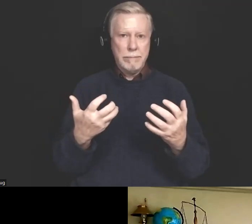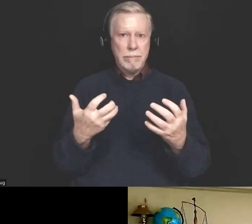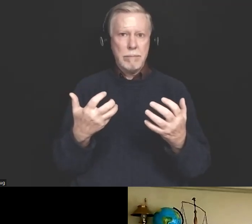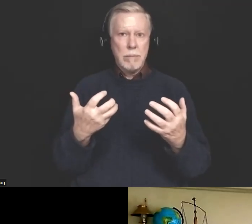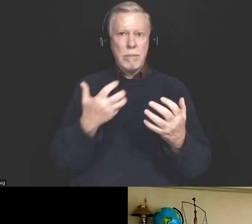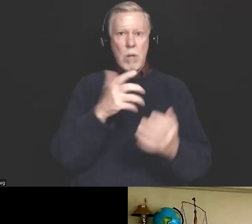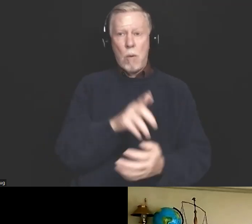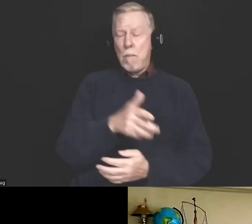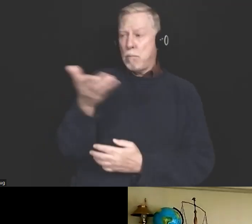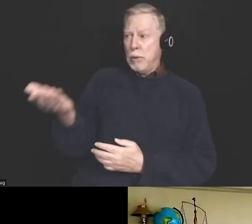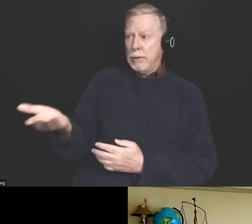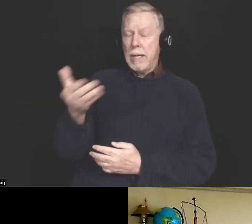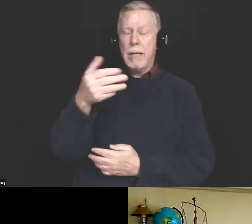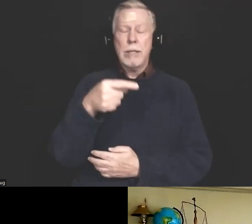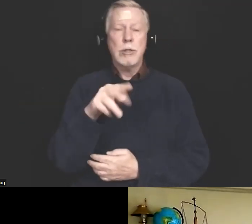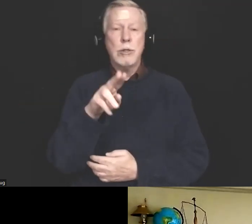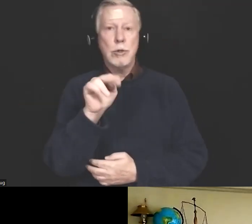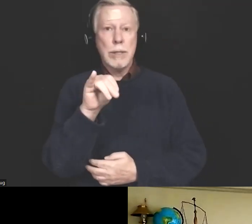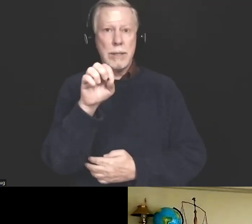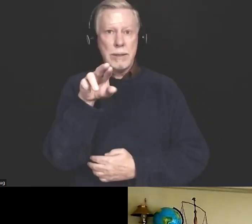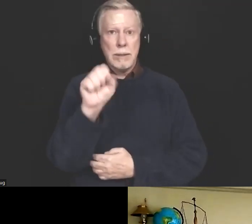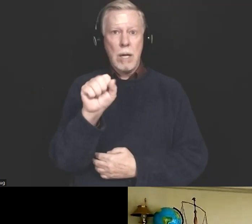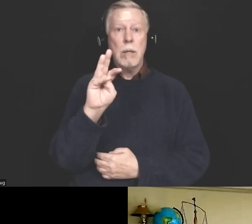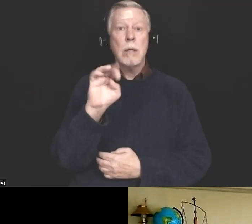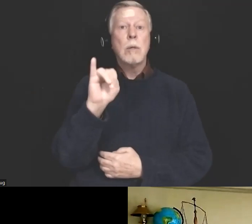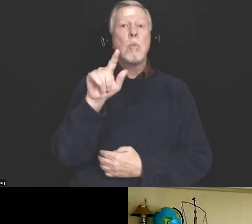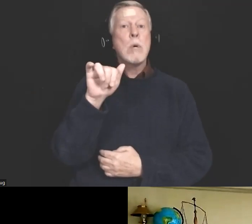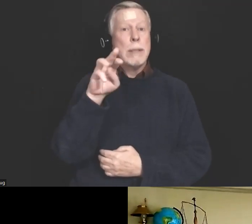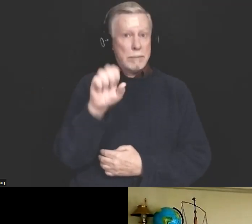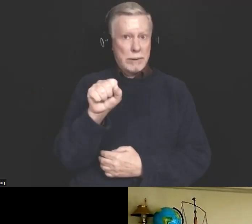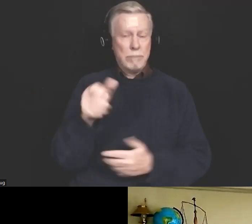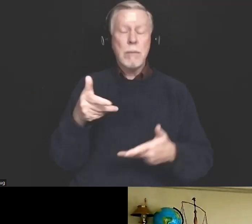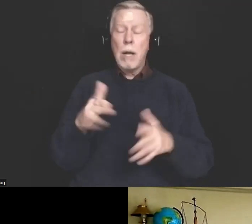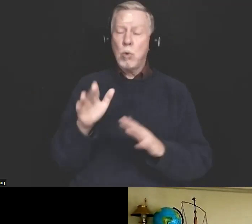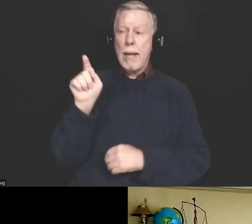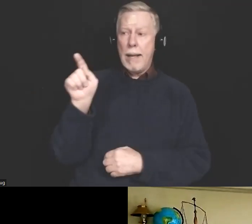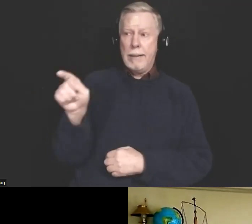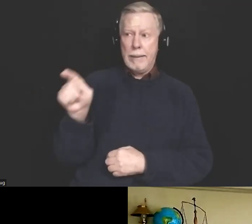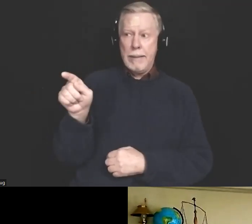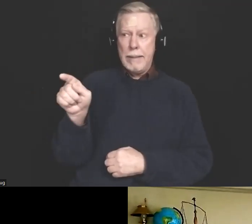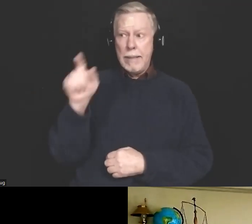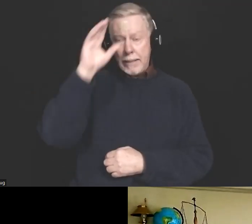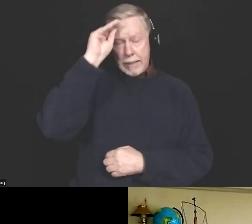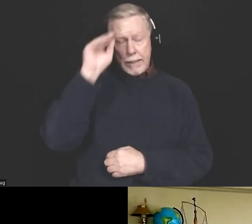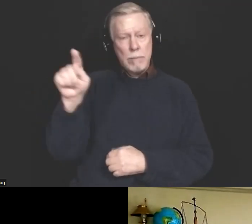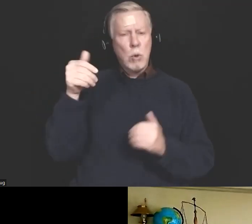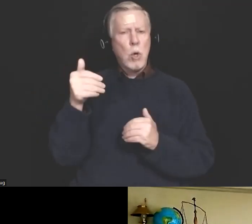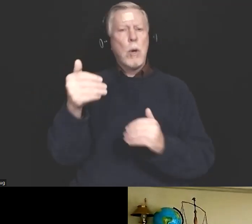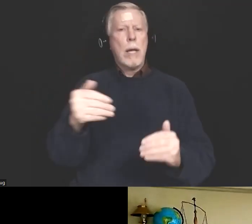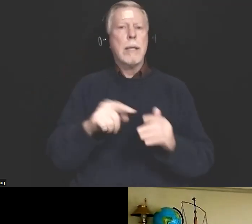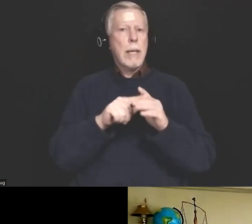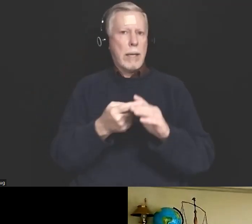present Junious Williams, and I will allow him to go ahead and take it away. Let me get